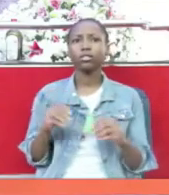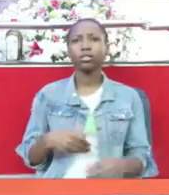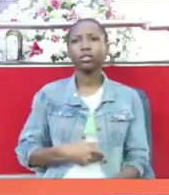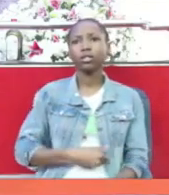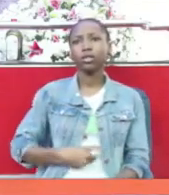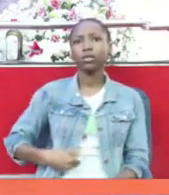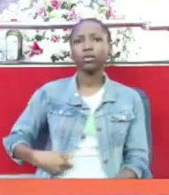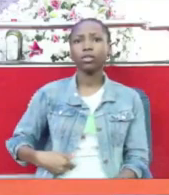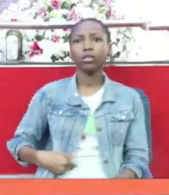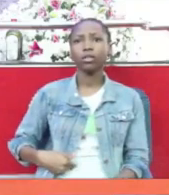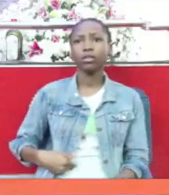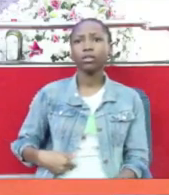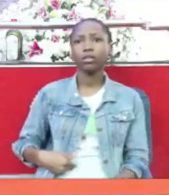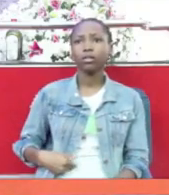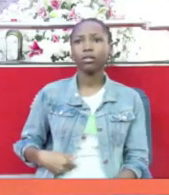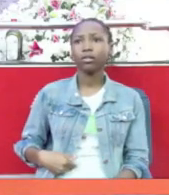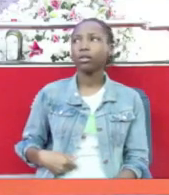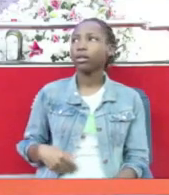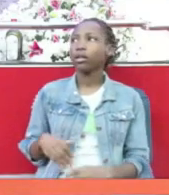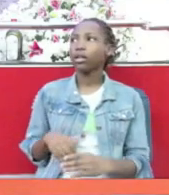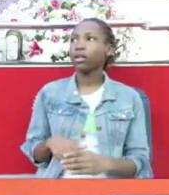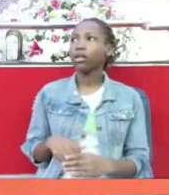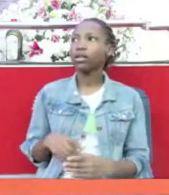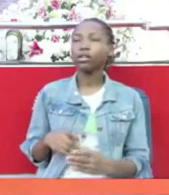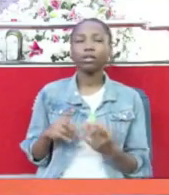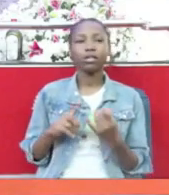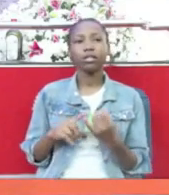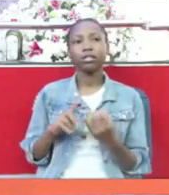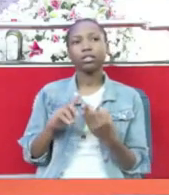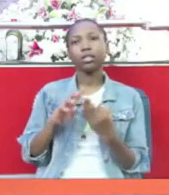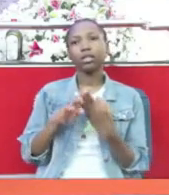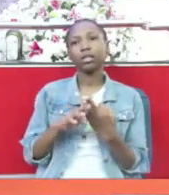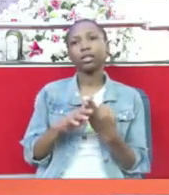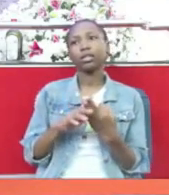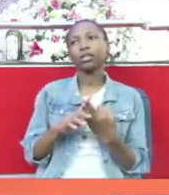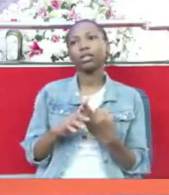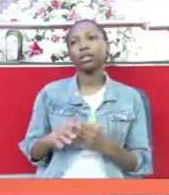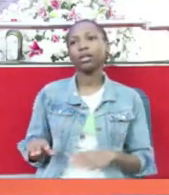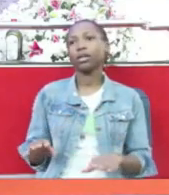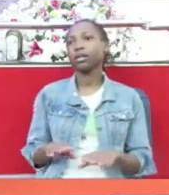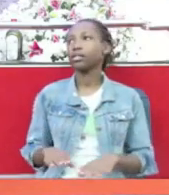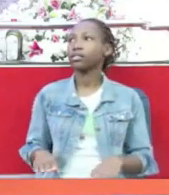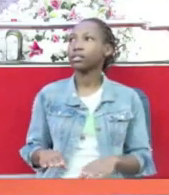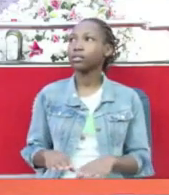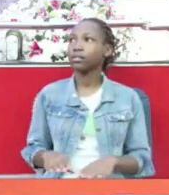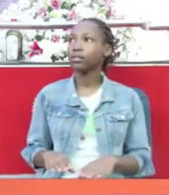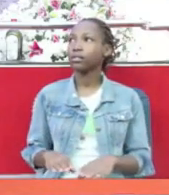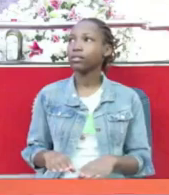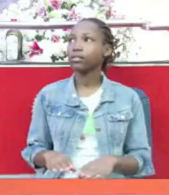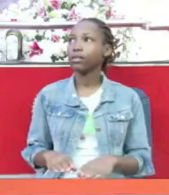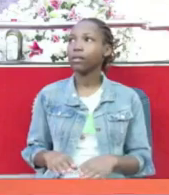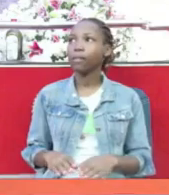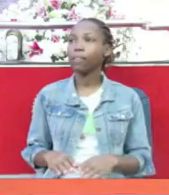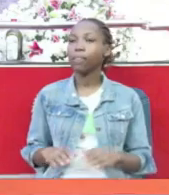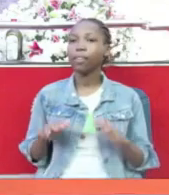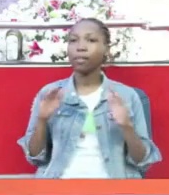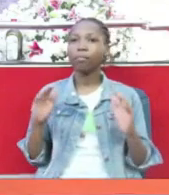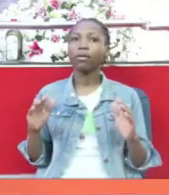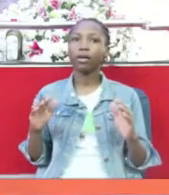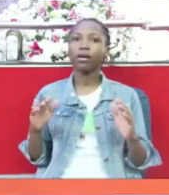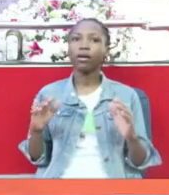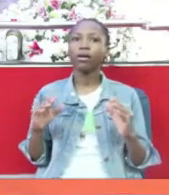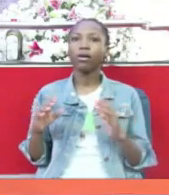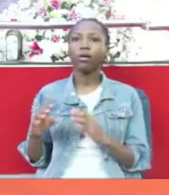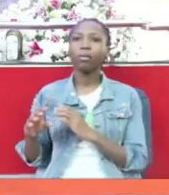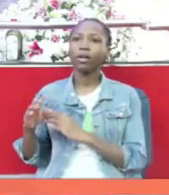these three key areas? Na nani ambaye anawafunza katika sehemu hizi za maana sana? The greatest commandment. Remember